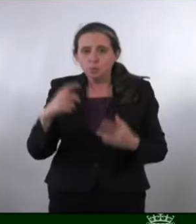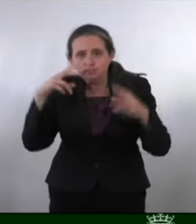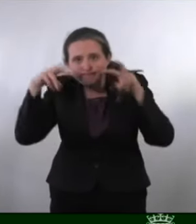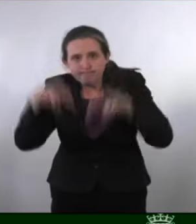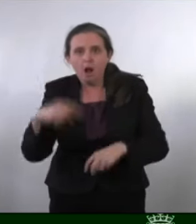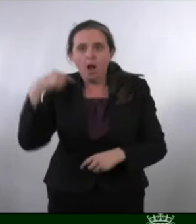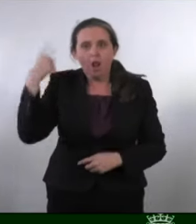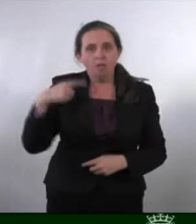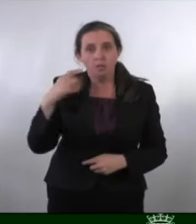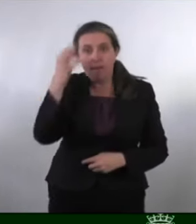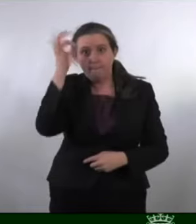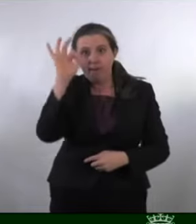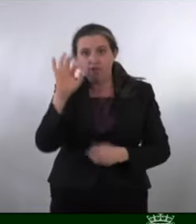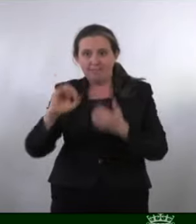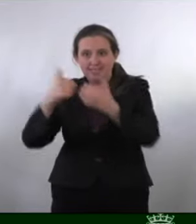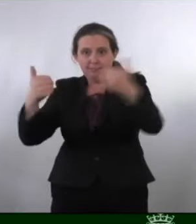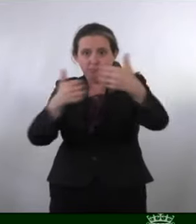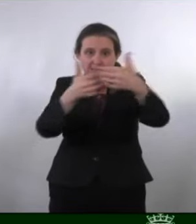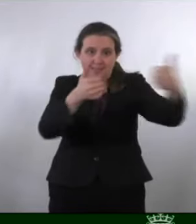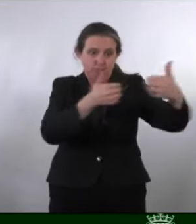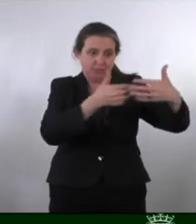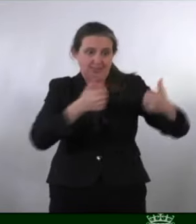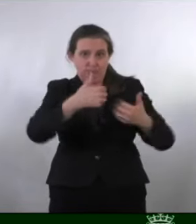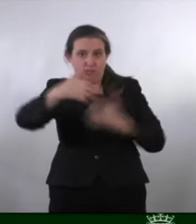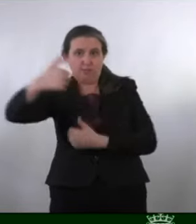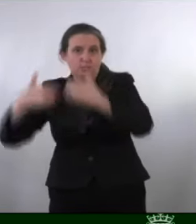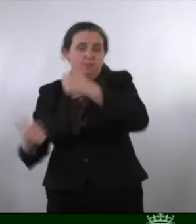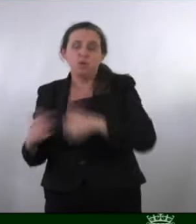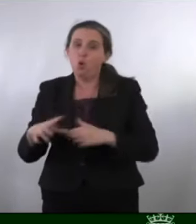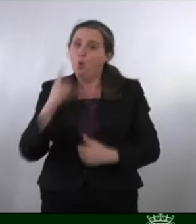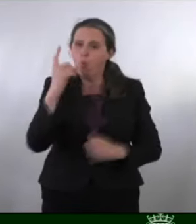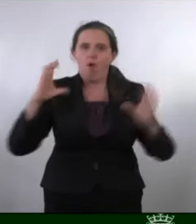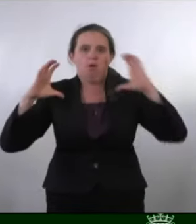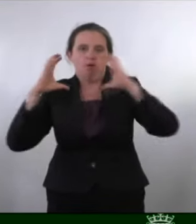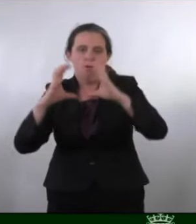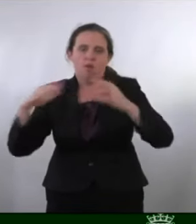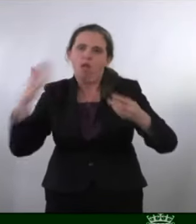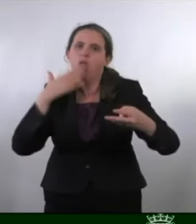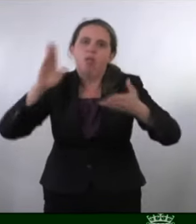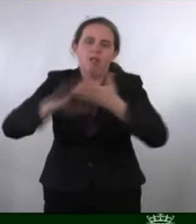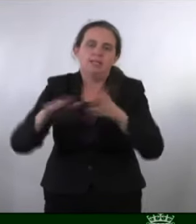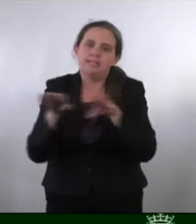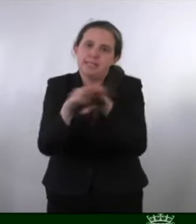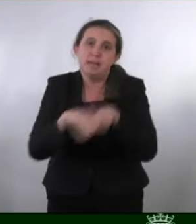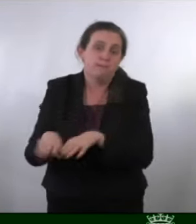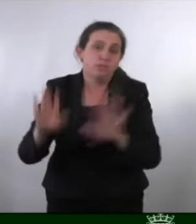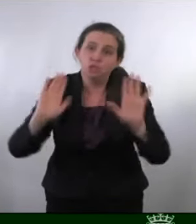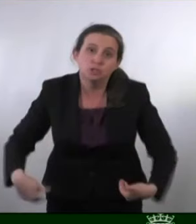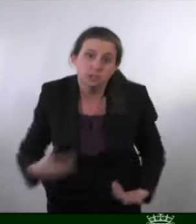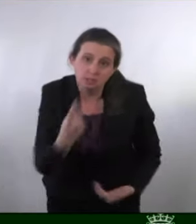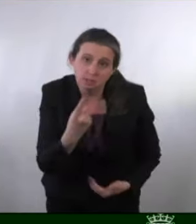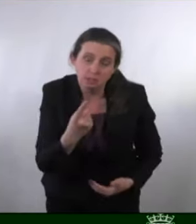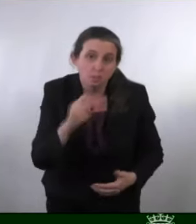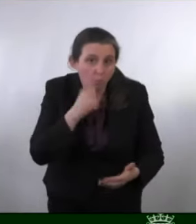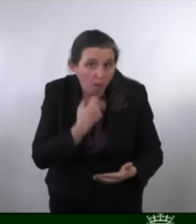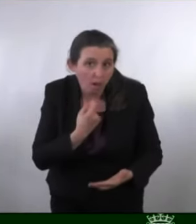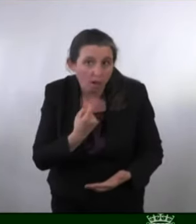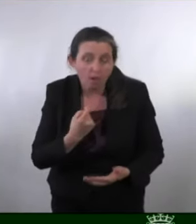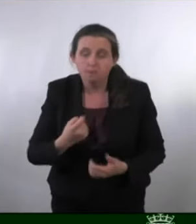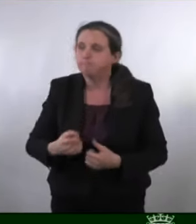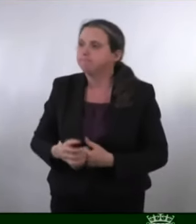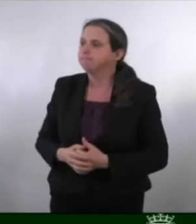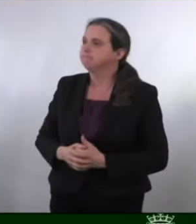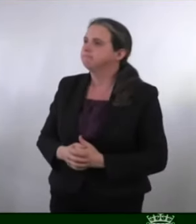not treat us all as one unit? Prime Minister. Well, Madam Deputy